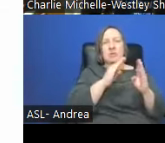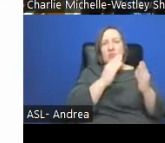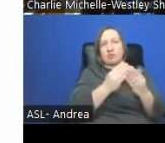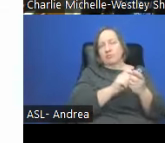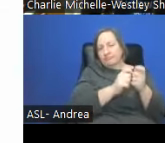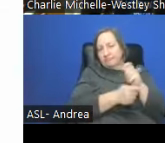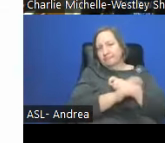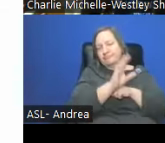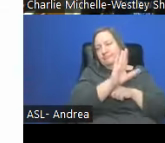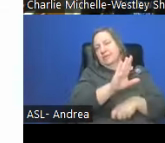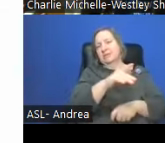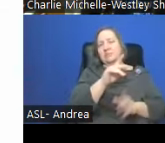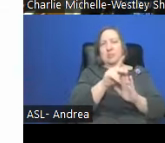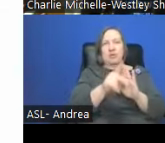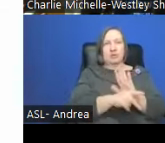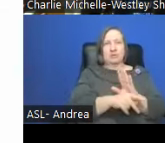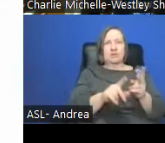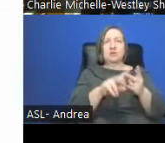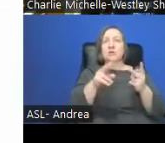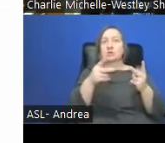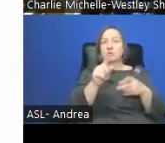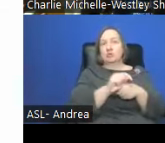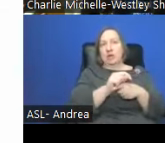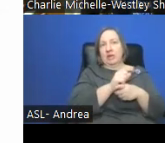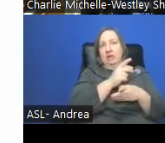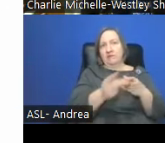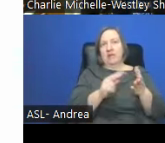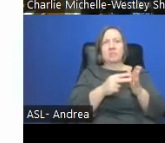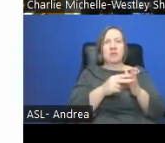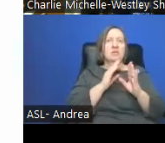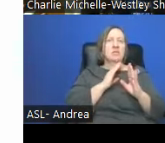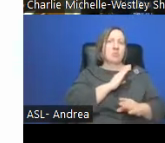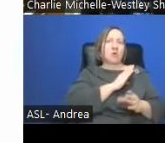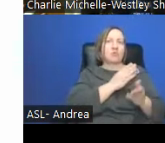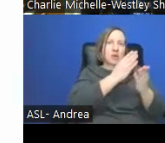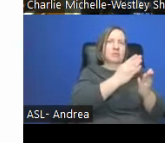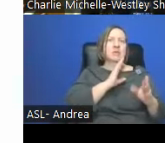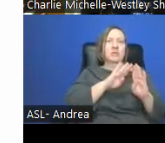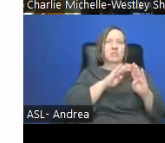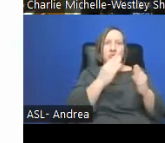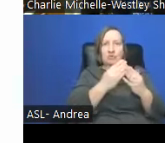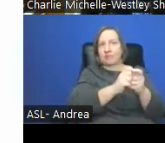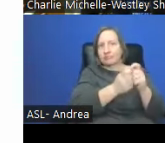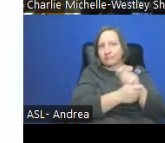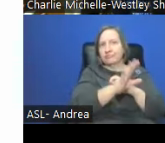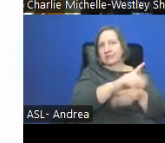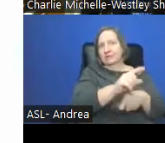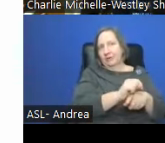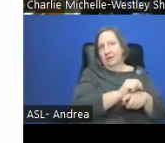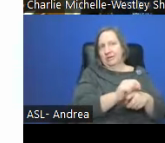policy. 2, training failure, meaning the board recommends that the Bureau revise its training.